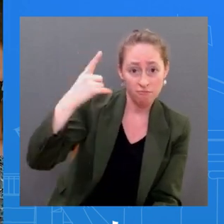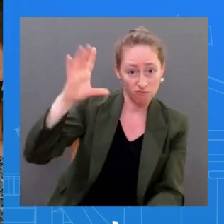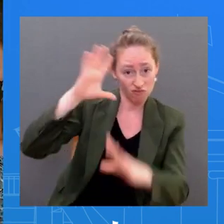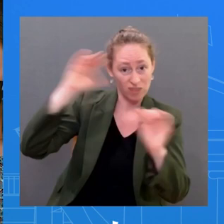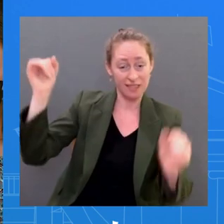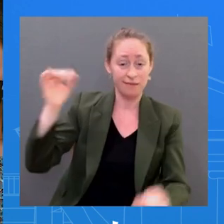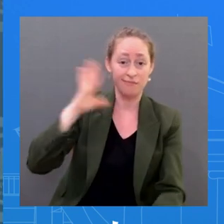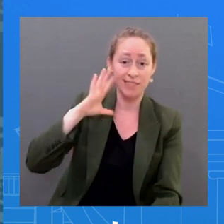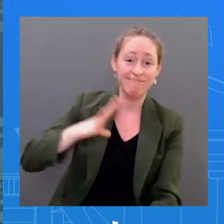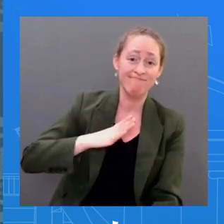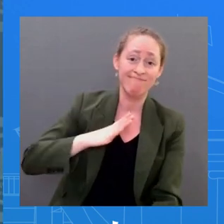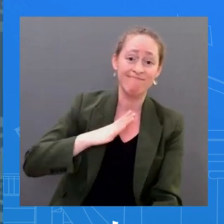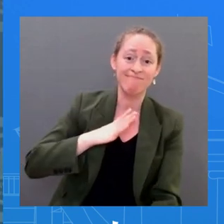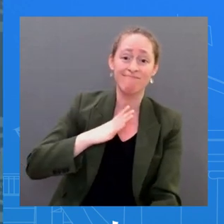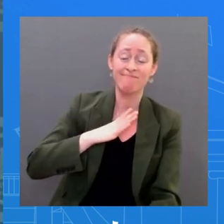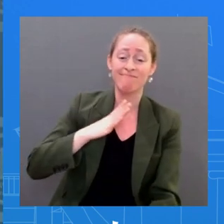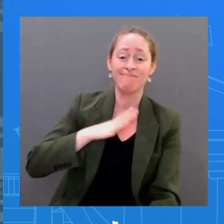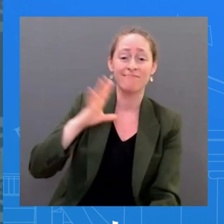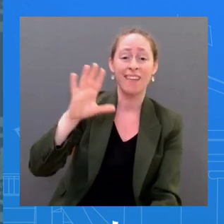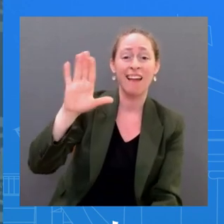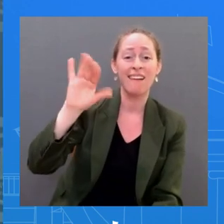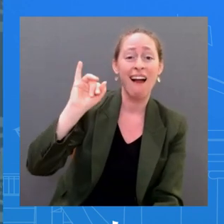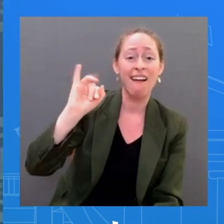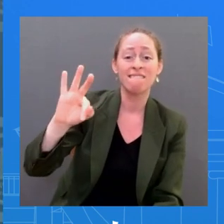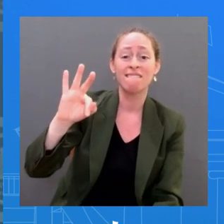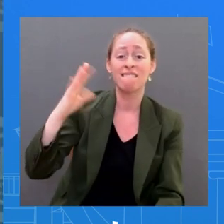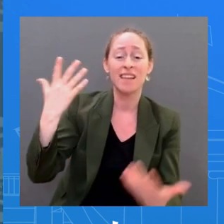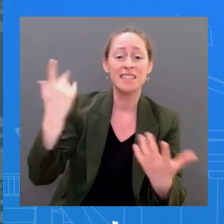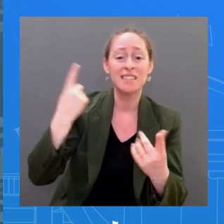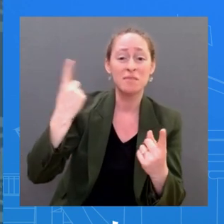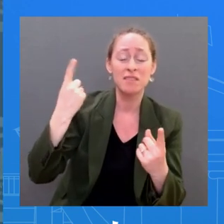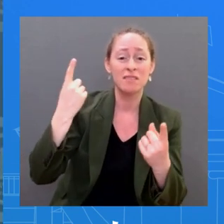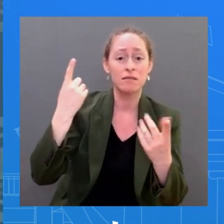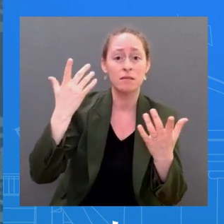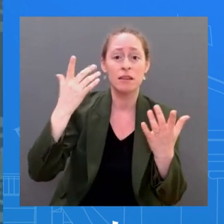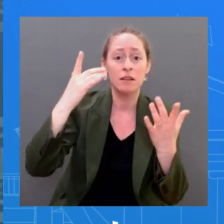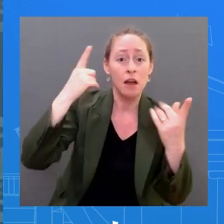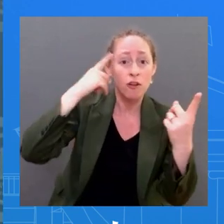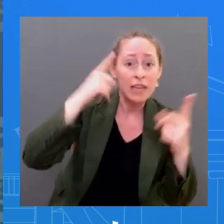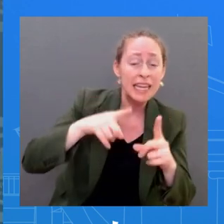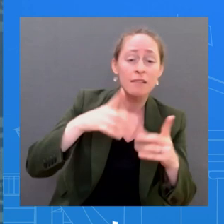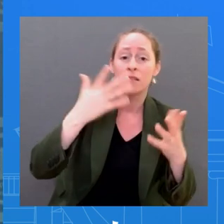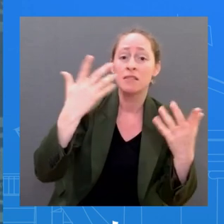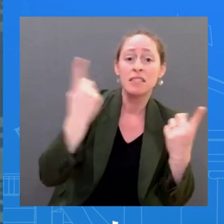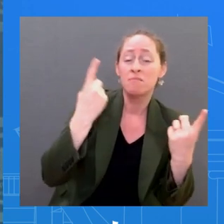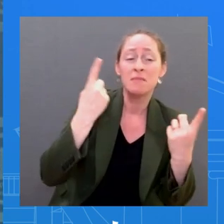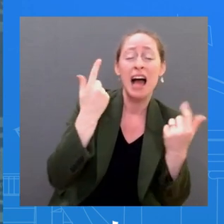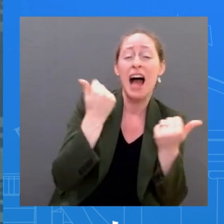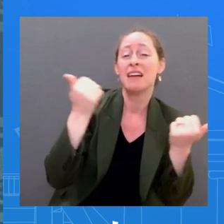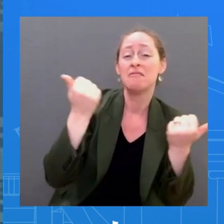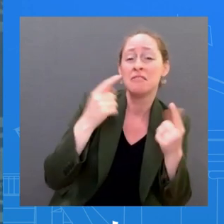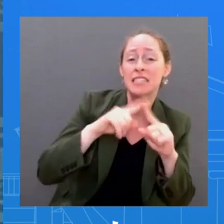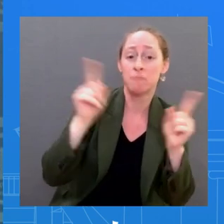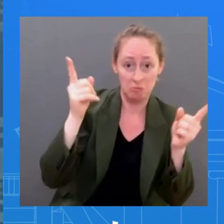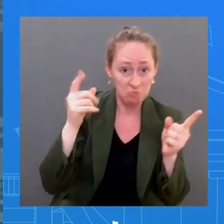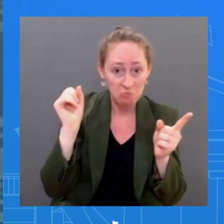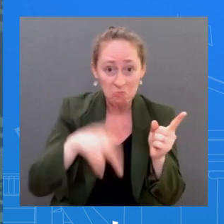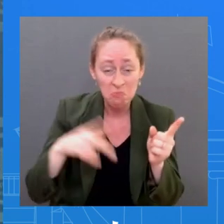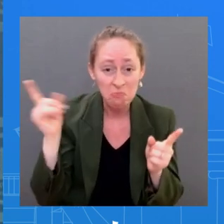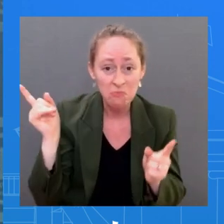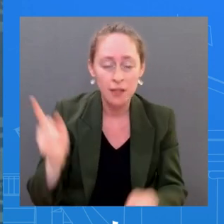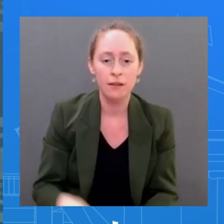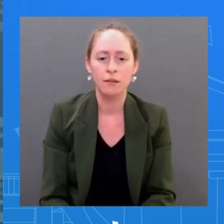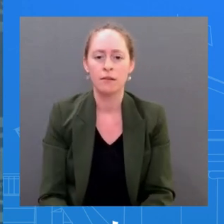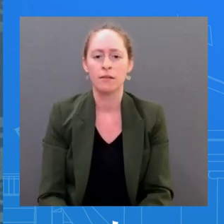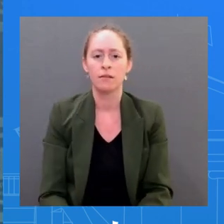guns? So here's, as you know, the president has been very involved in gun reform as senator, as vice president,